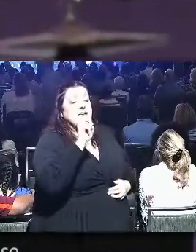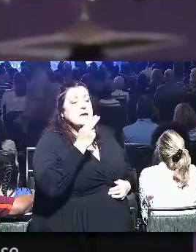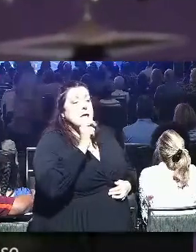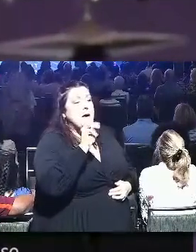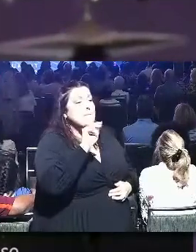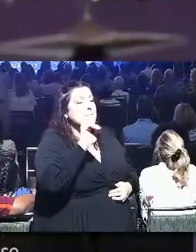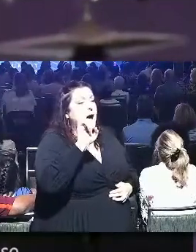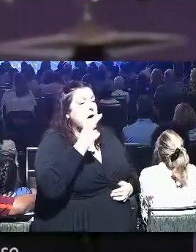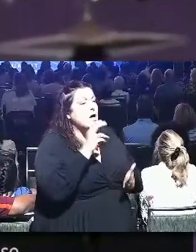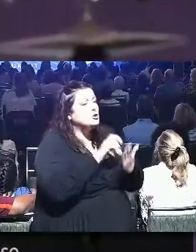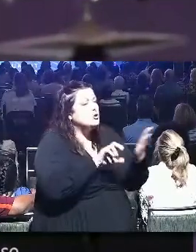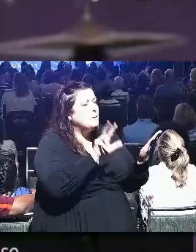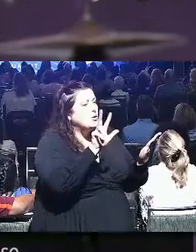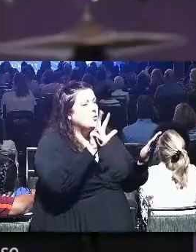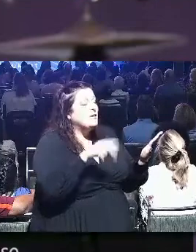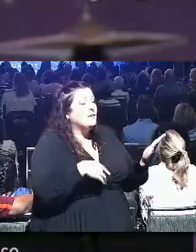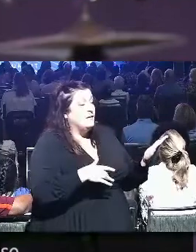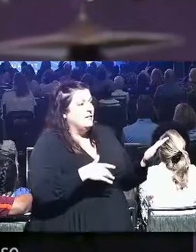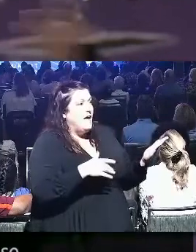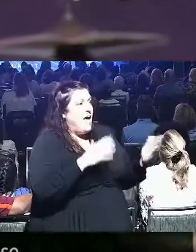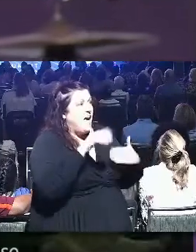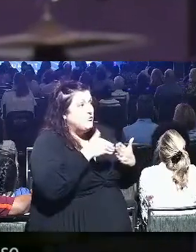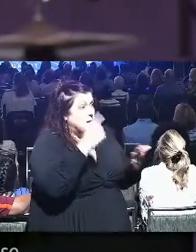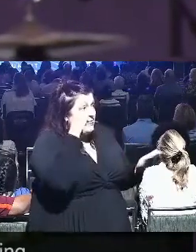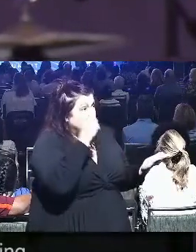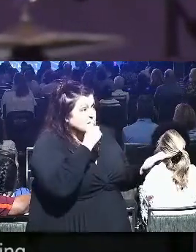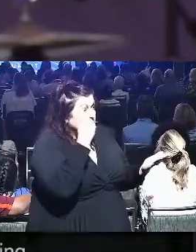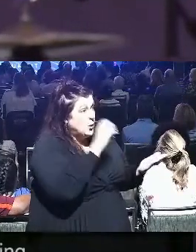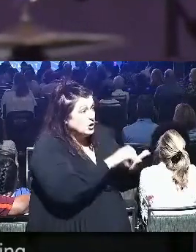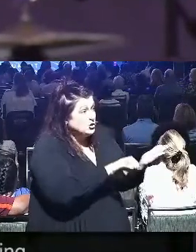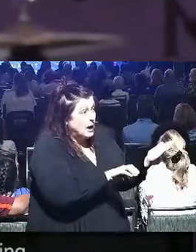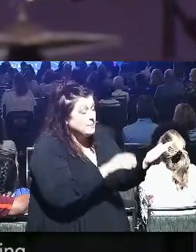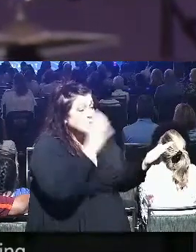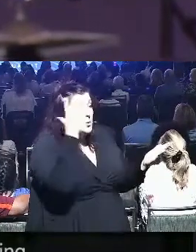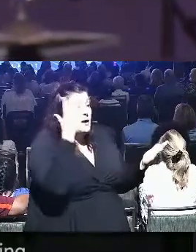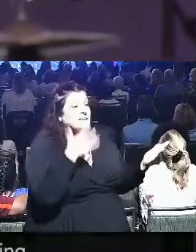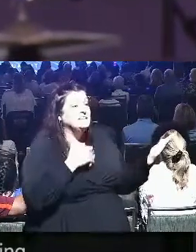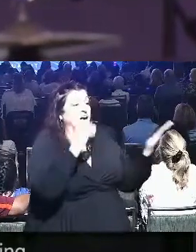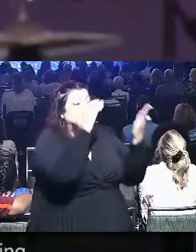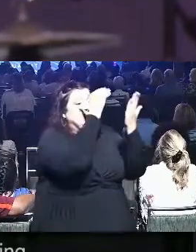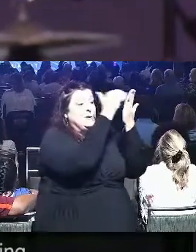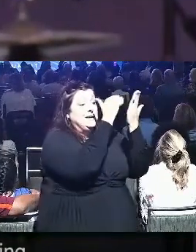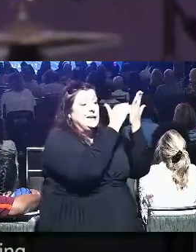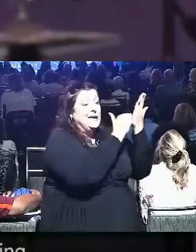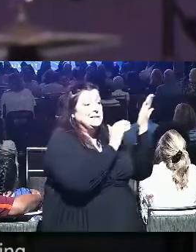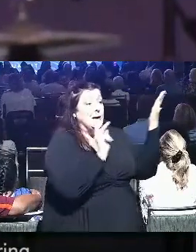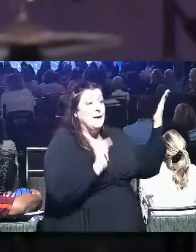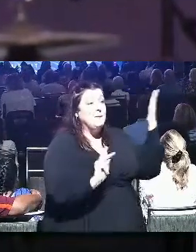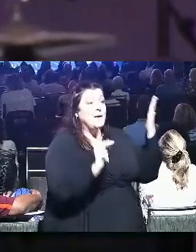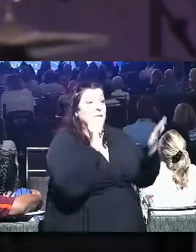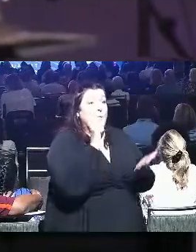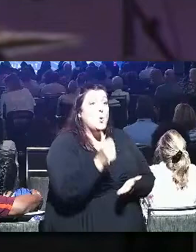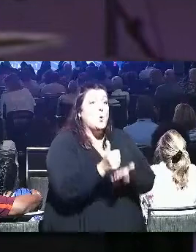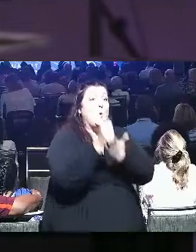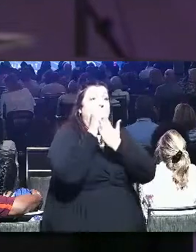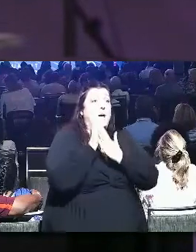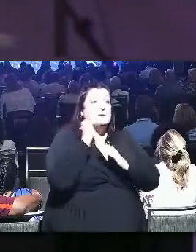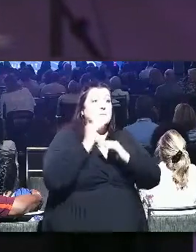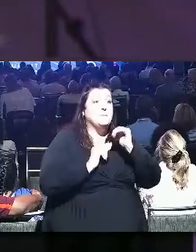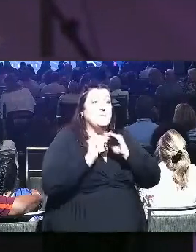that feels like a boring chapter because all Nehemiah does is just list all the people that helped him build the